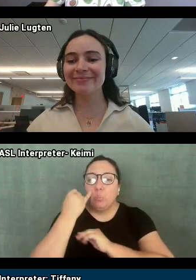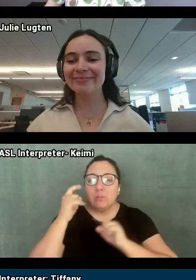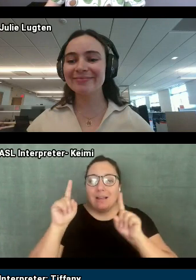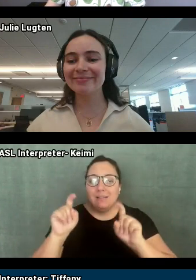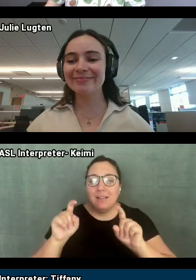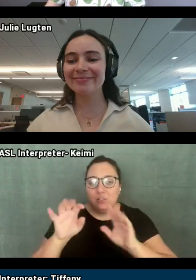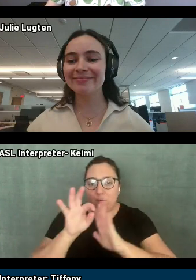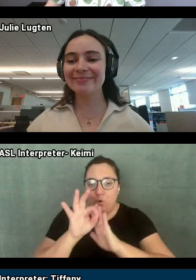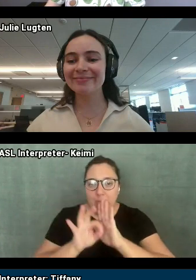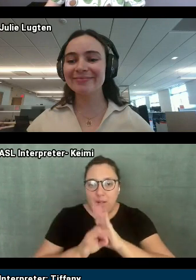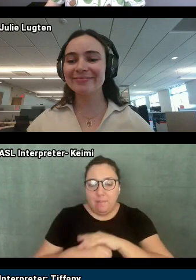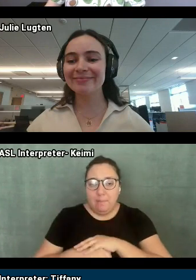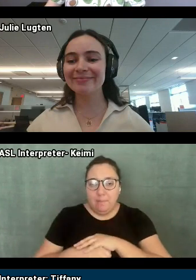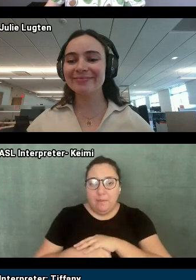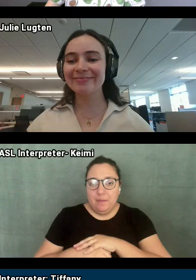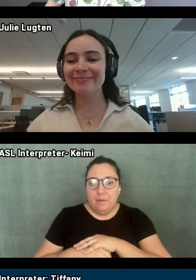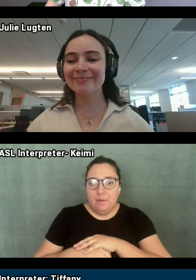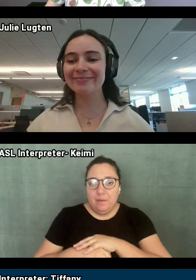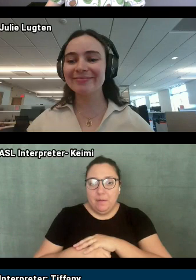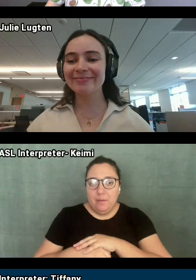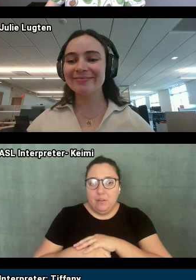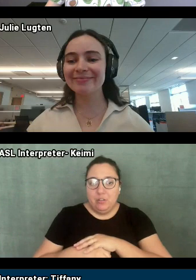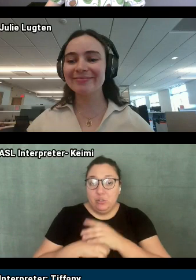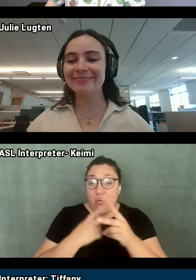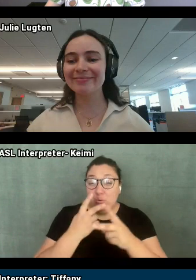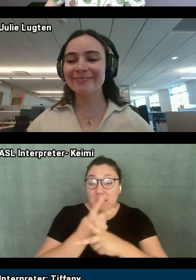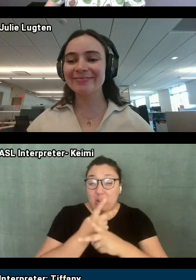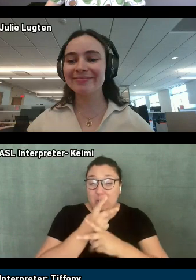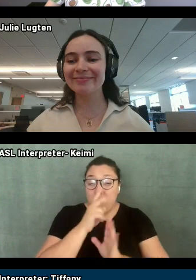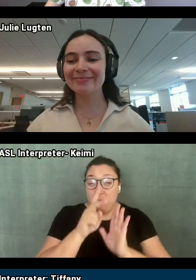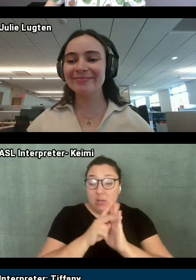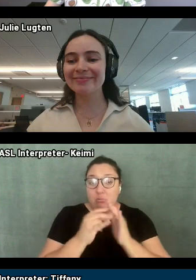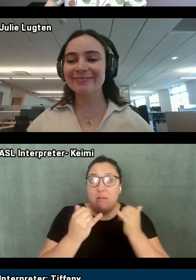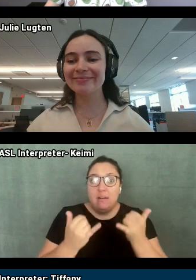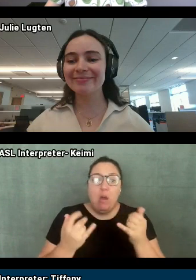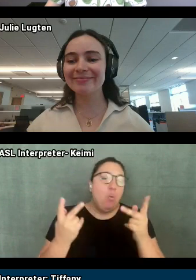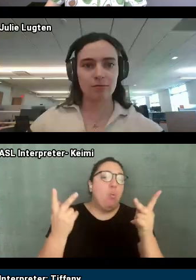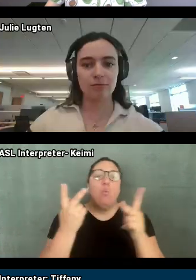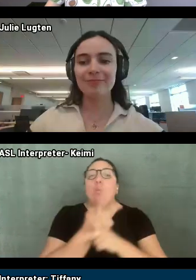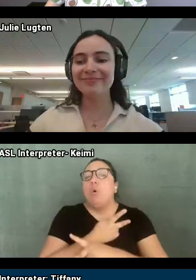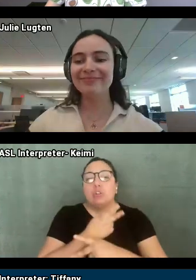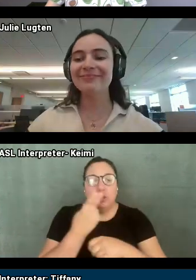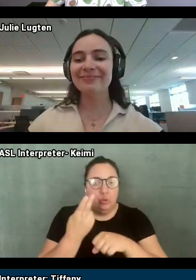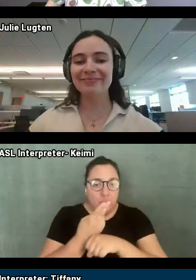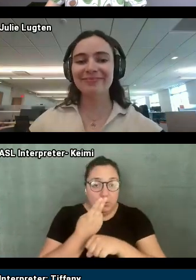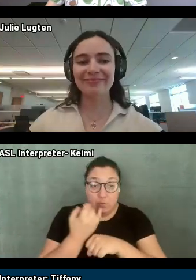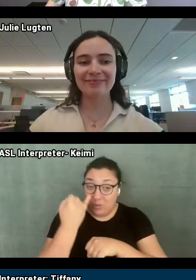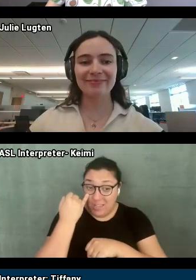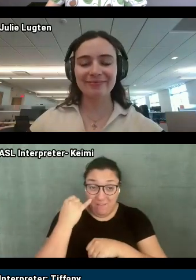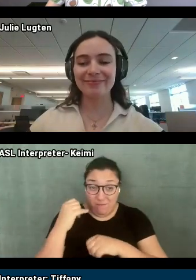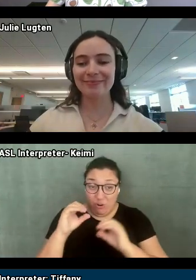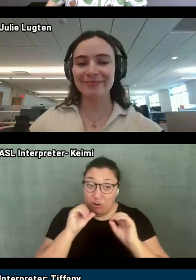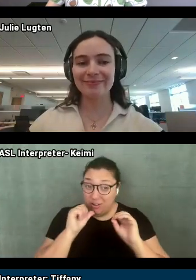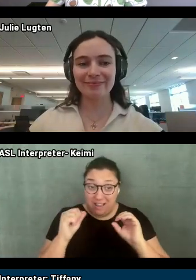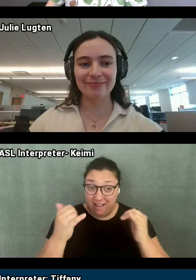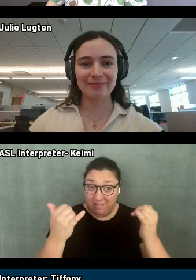calculation properties have gotten kind of even more useful. So if you're not using them, think about using them now.